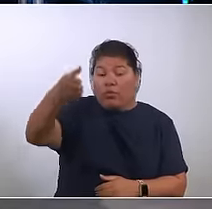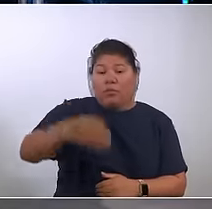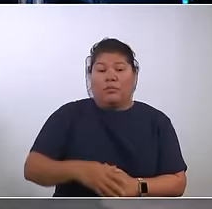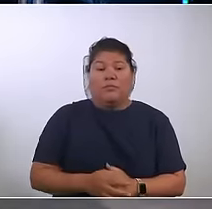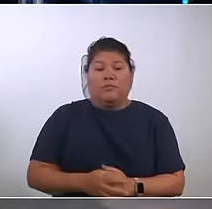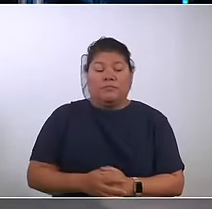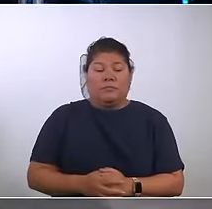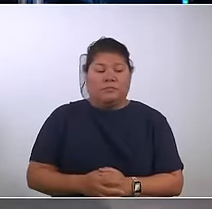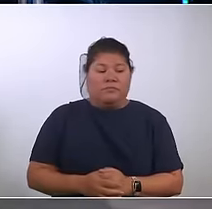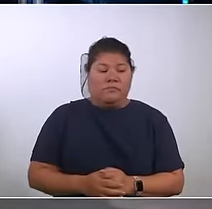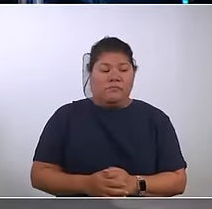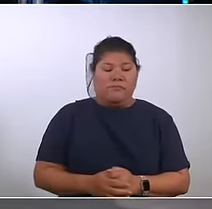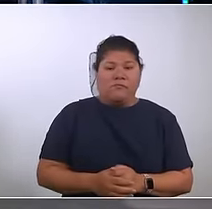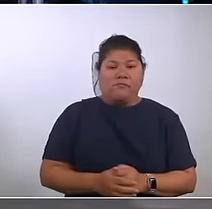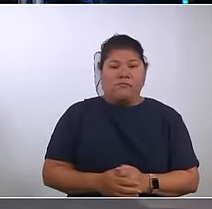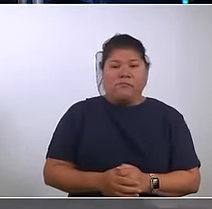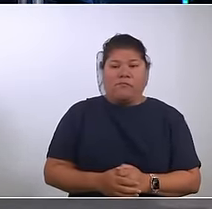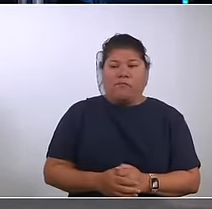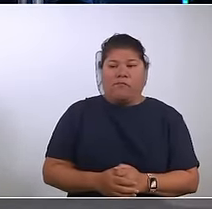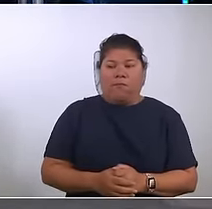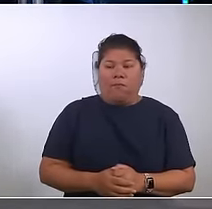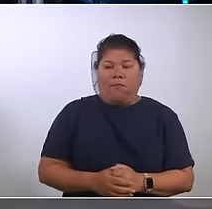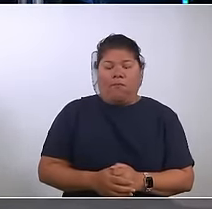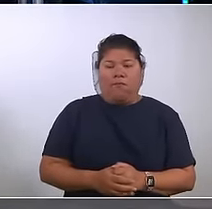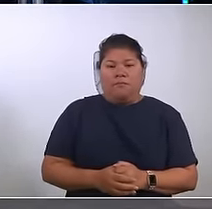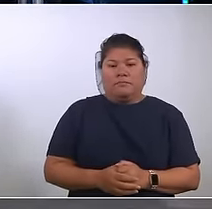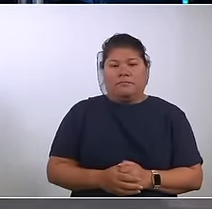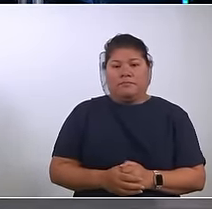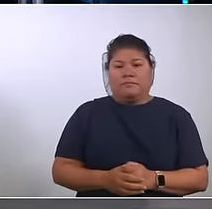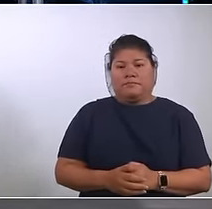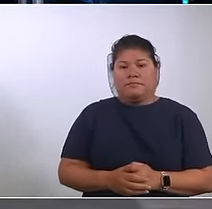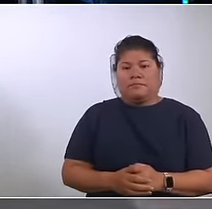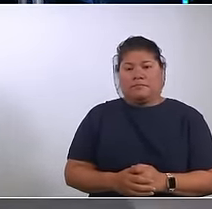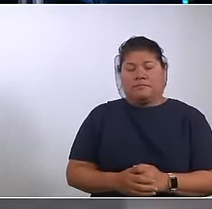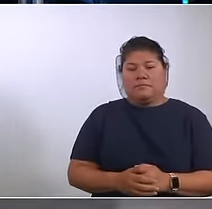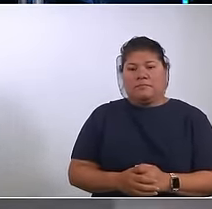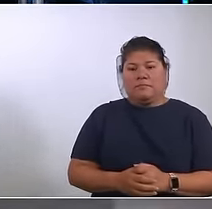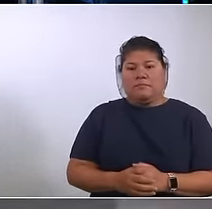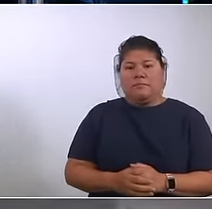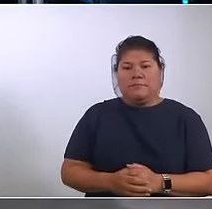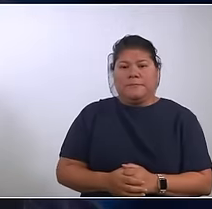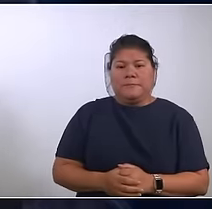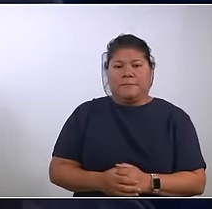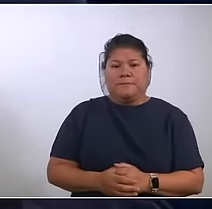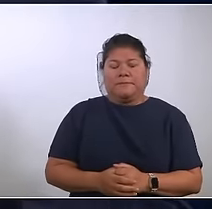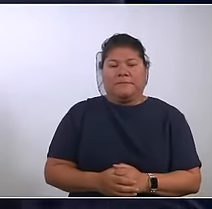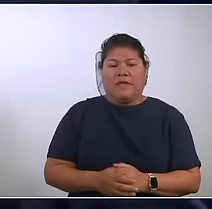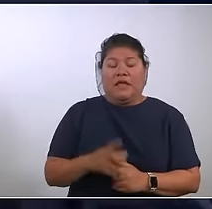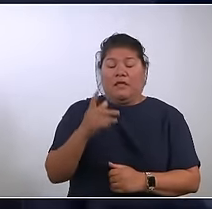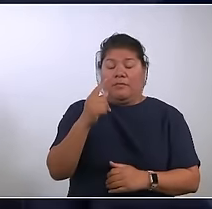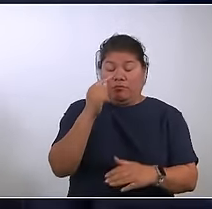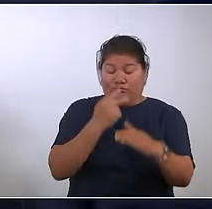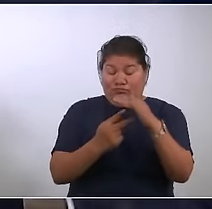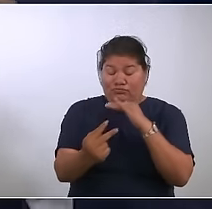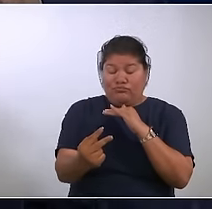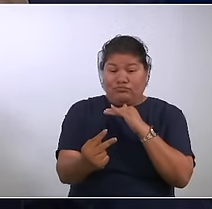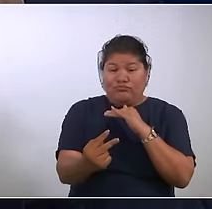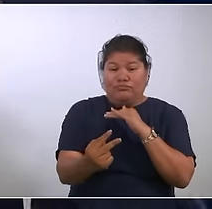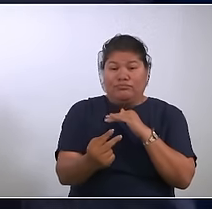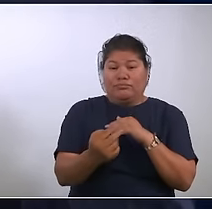future. La La profecía.